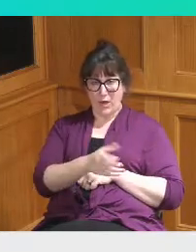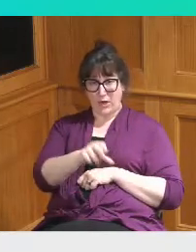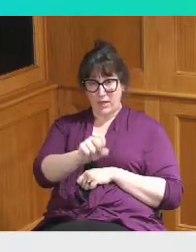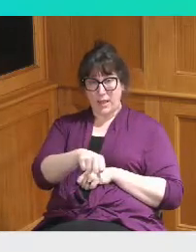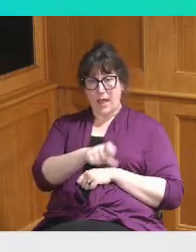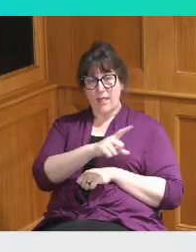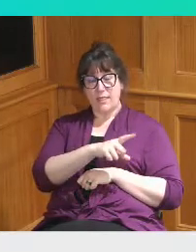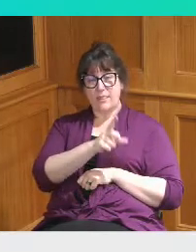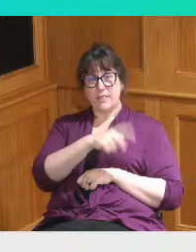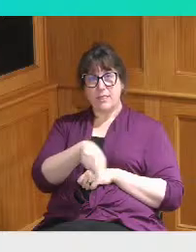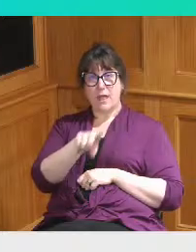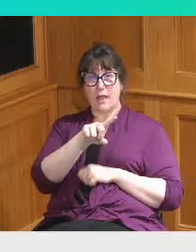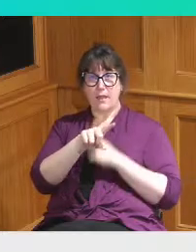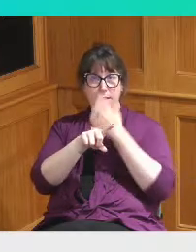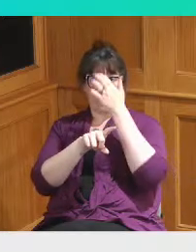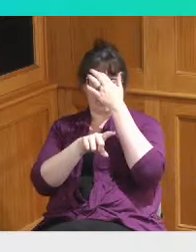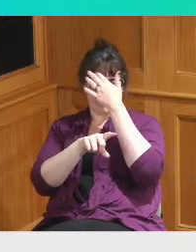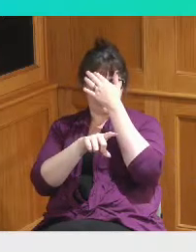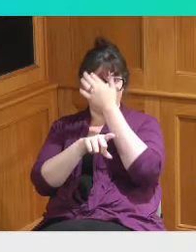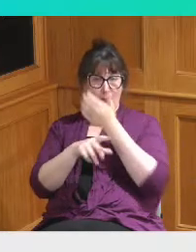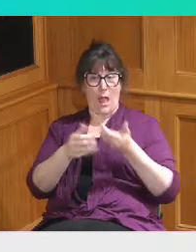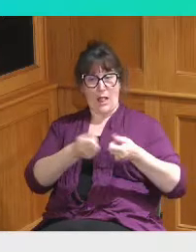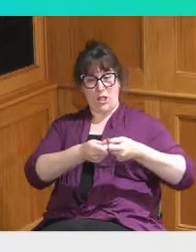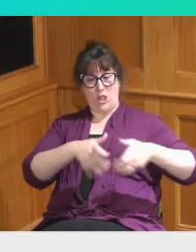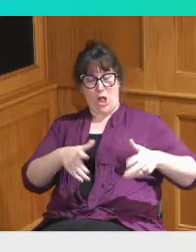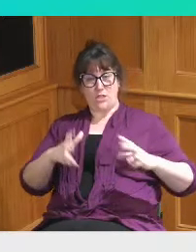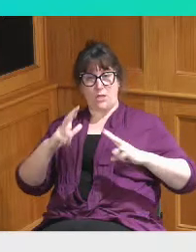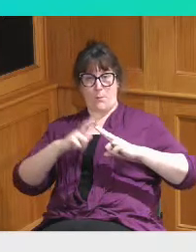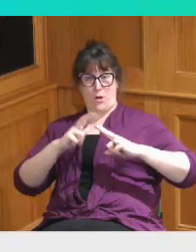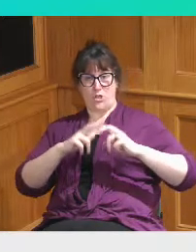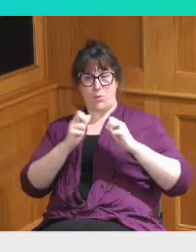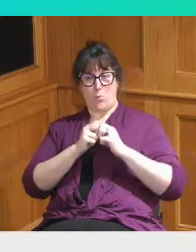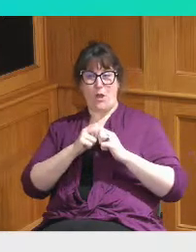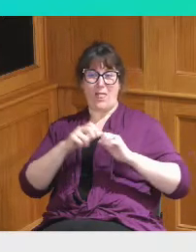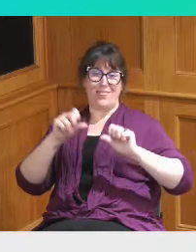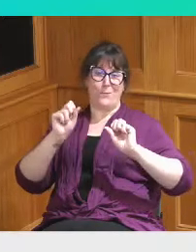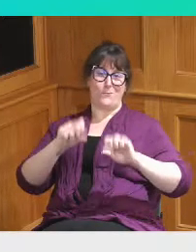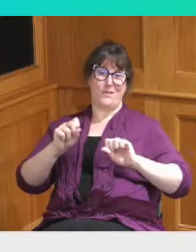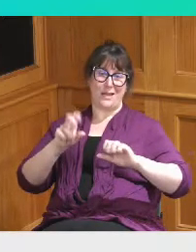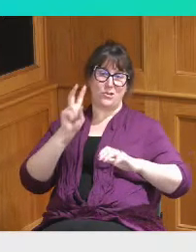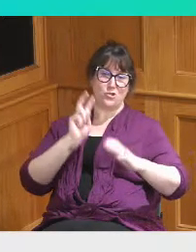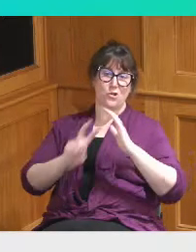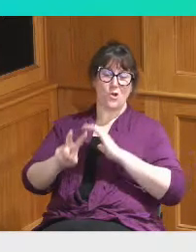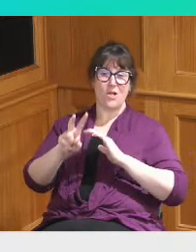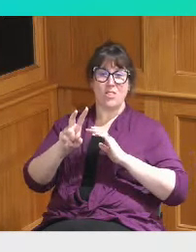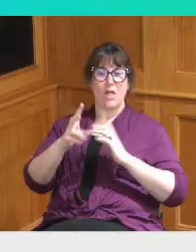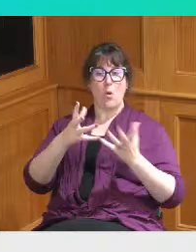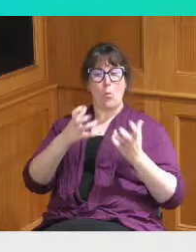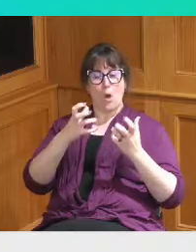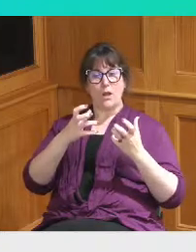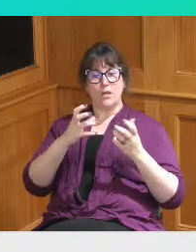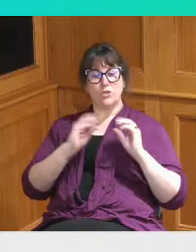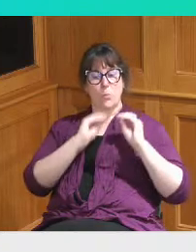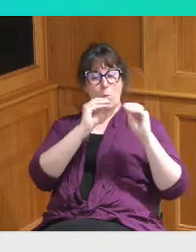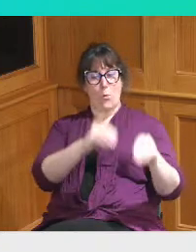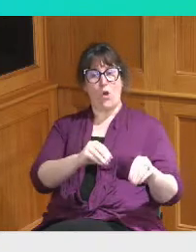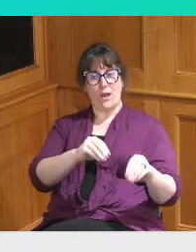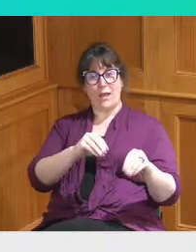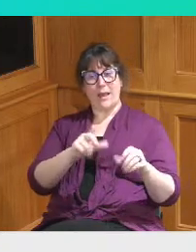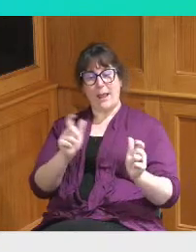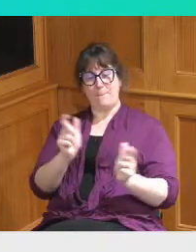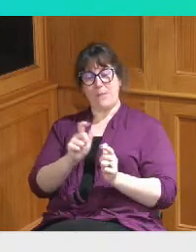they had lost a partnership with the tentative developer who had planned to put a microbrewery in the site. So the county awarded